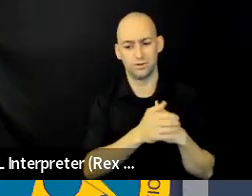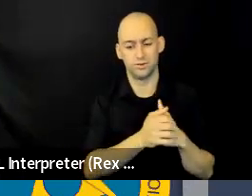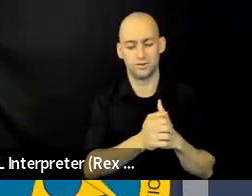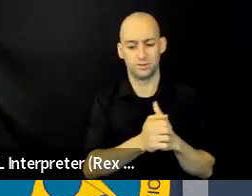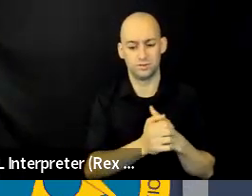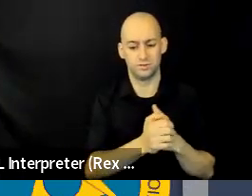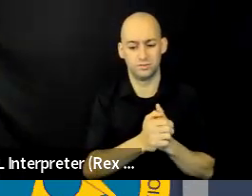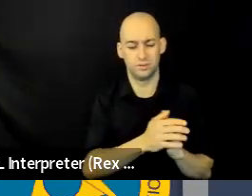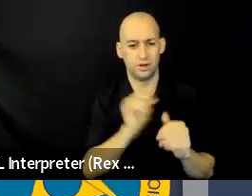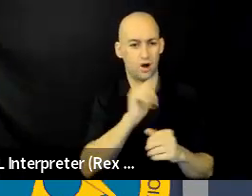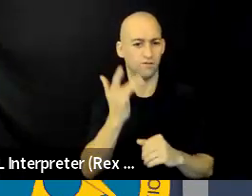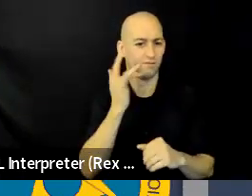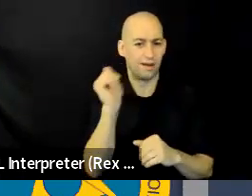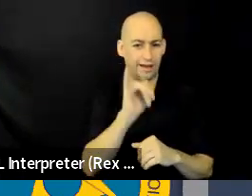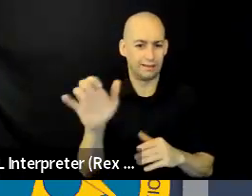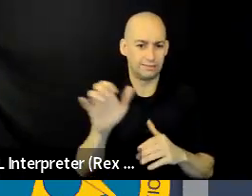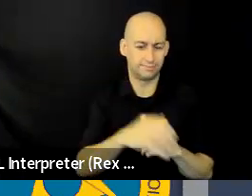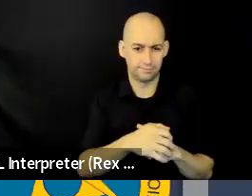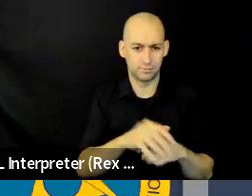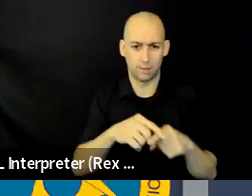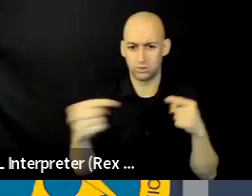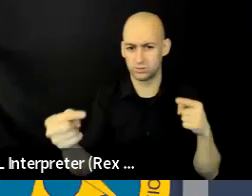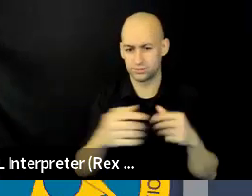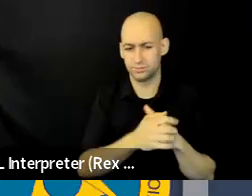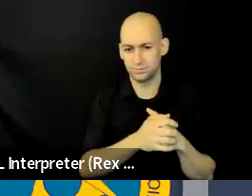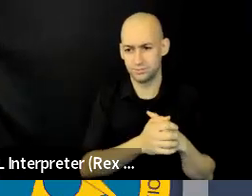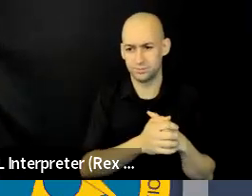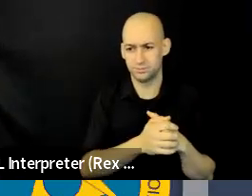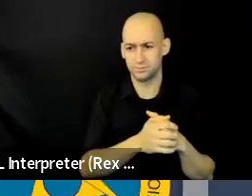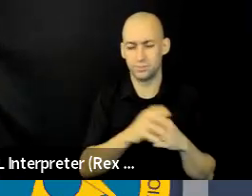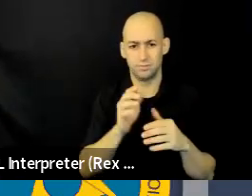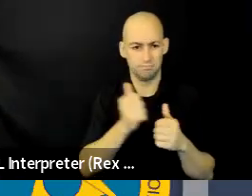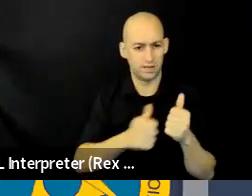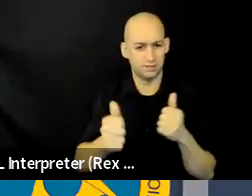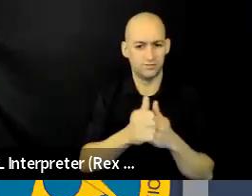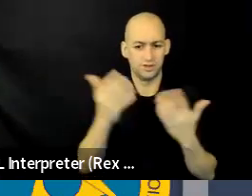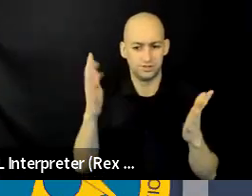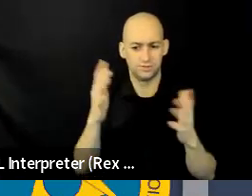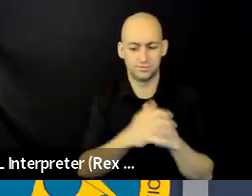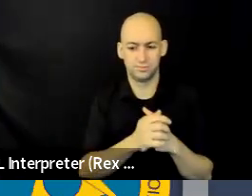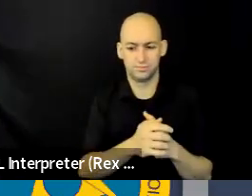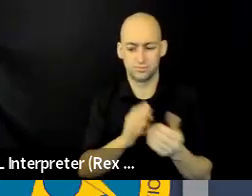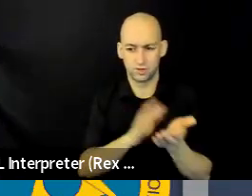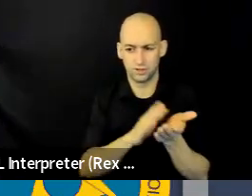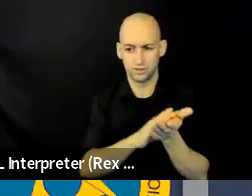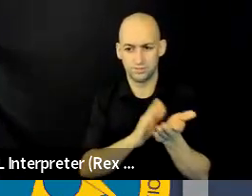from? All those in favor? Aye. Opposed? Motion carries.